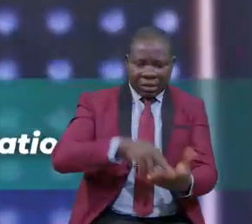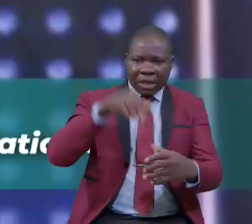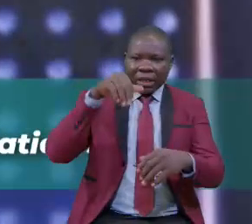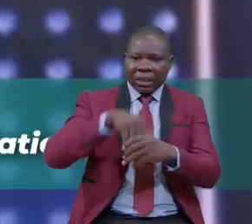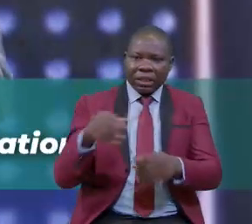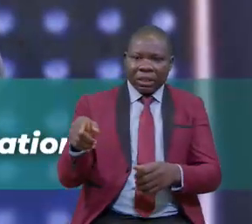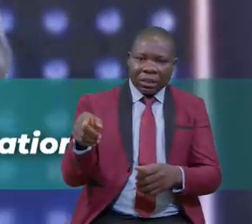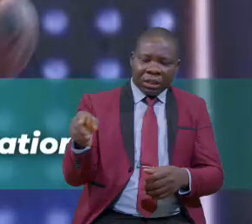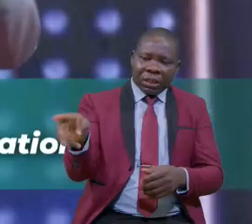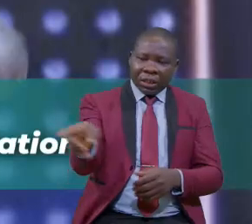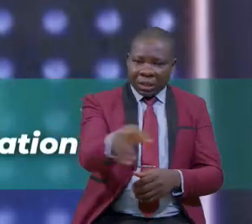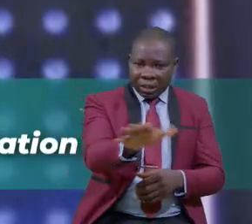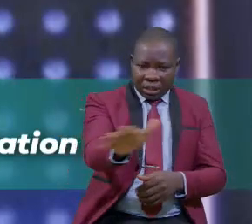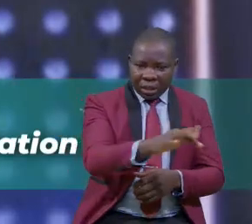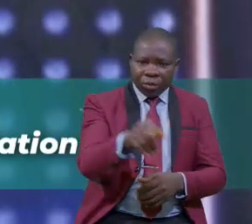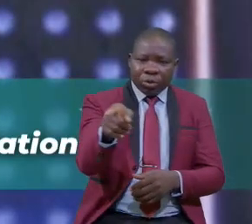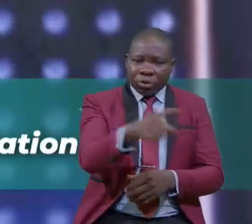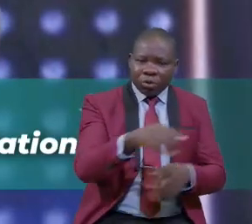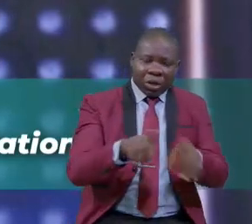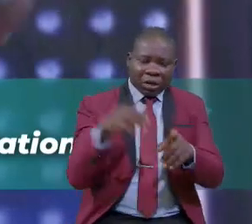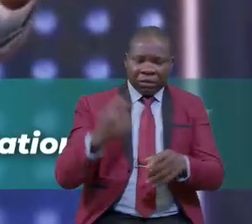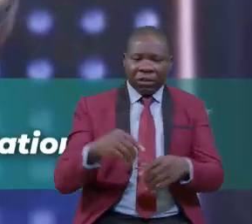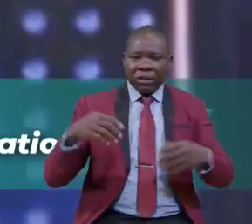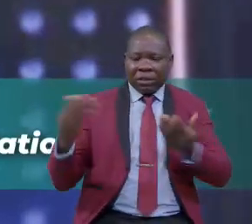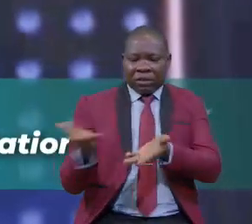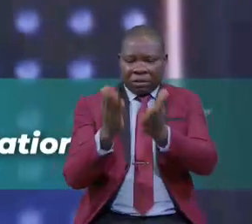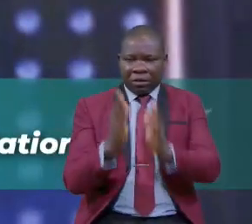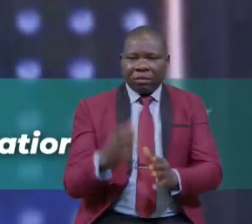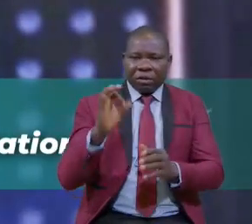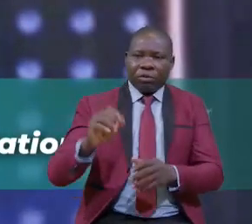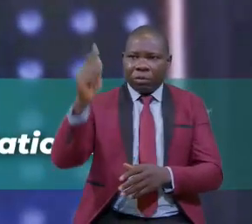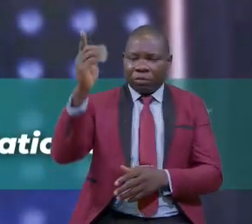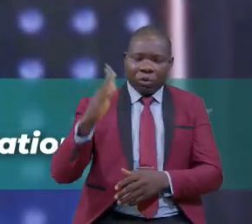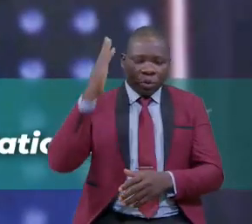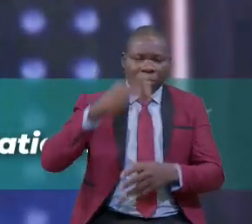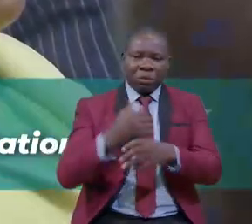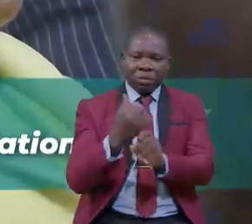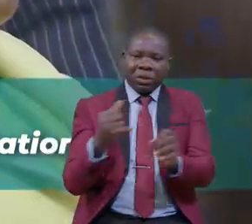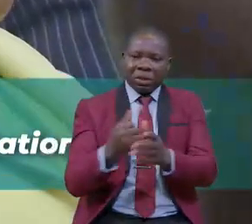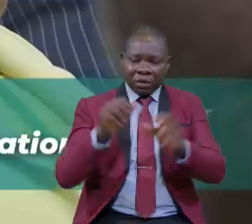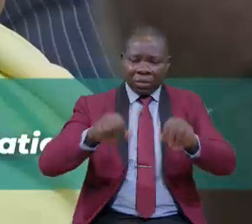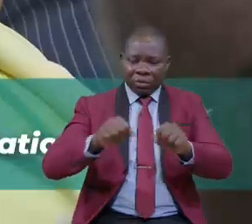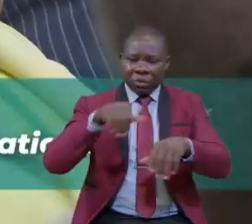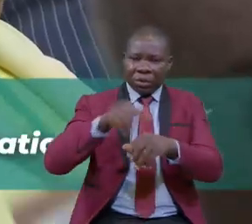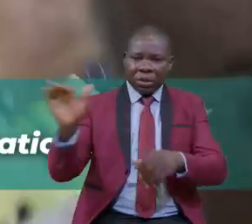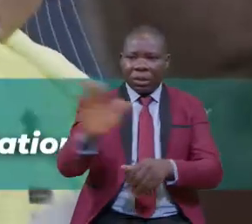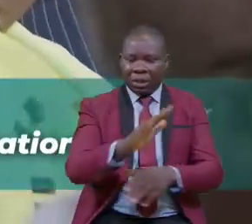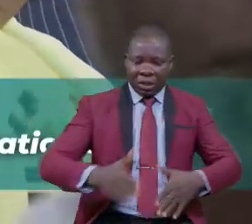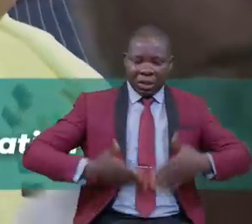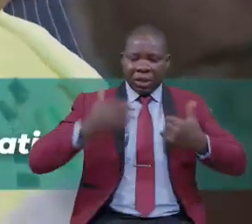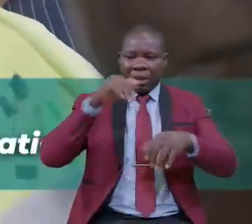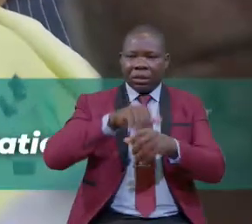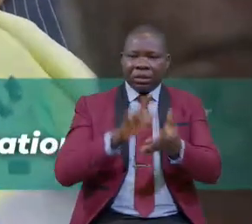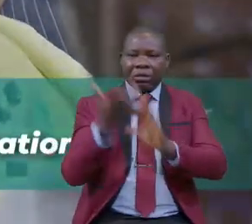of the word of God unto our people here and everywhere in Jesus' name. Amen. And